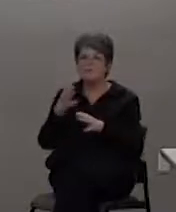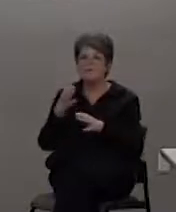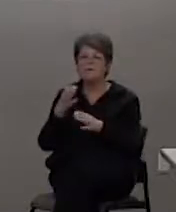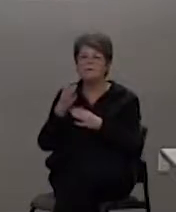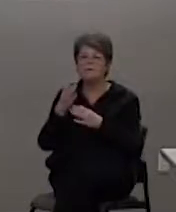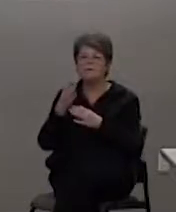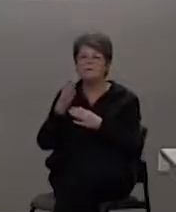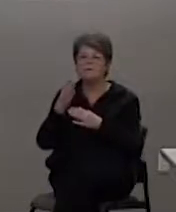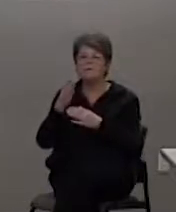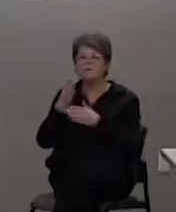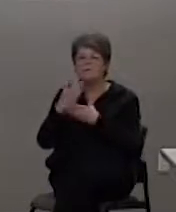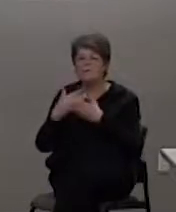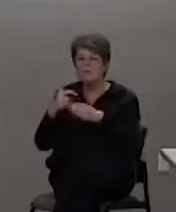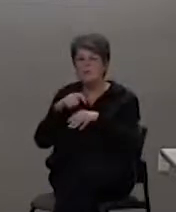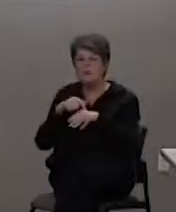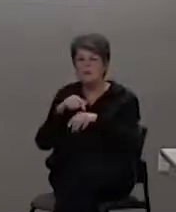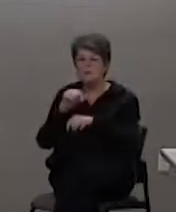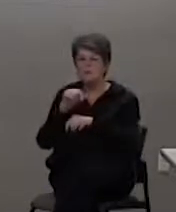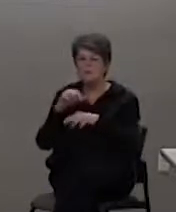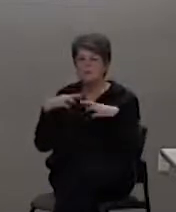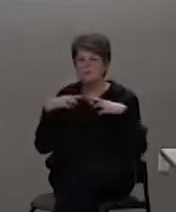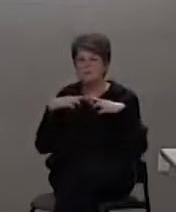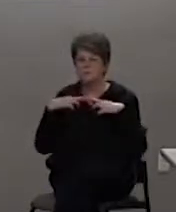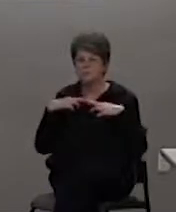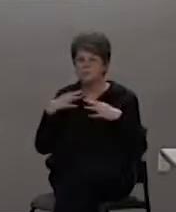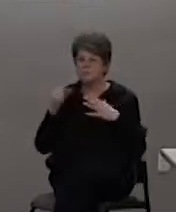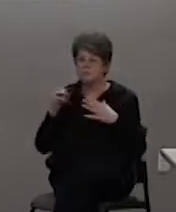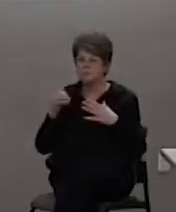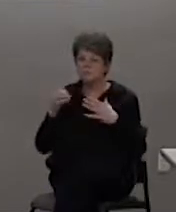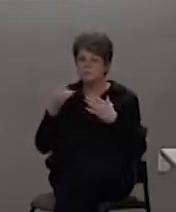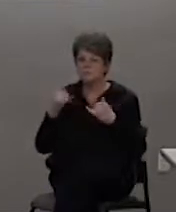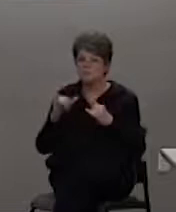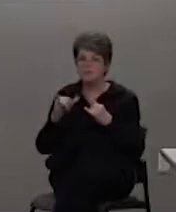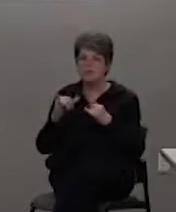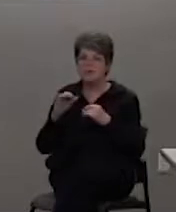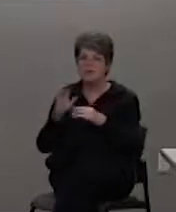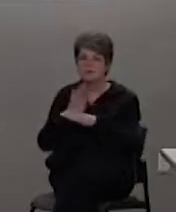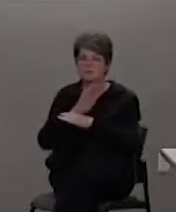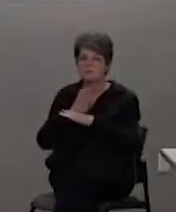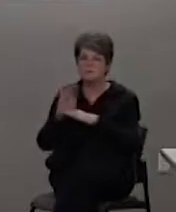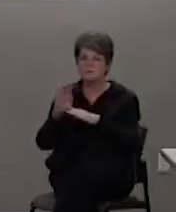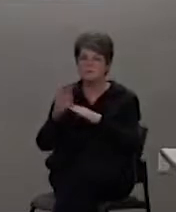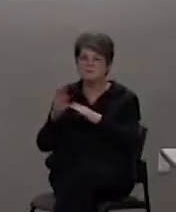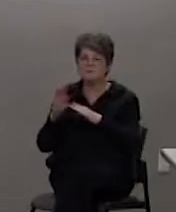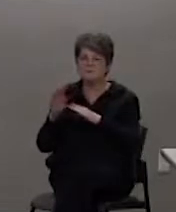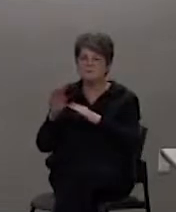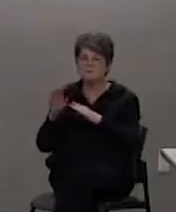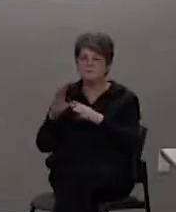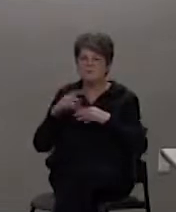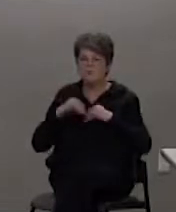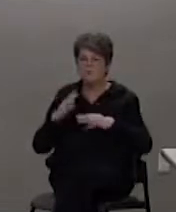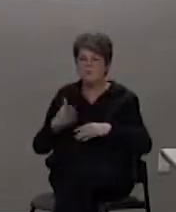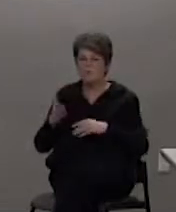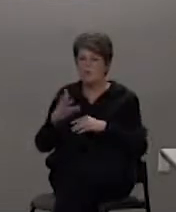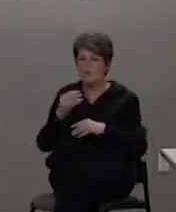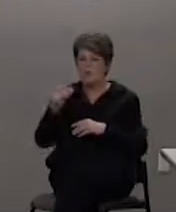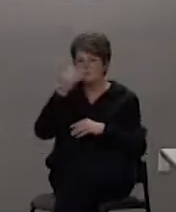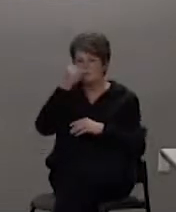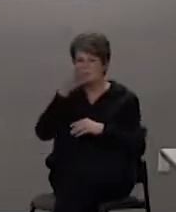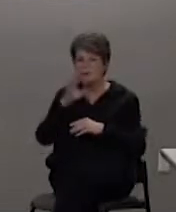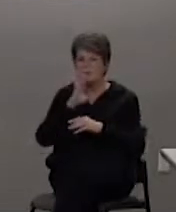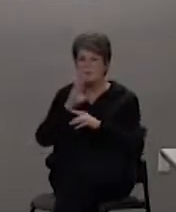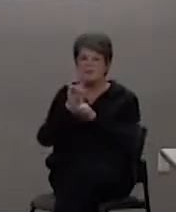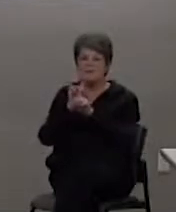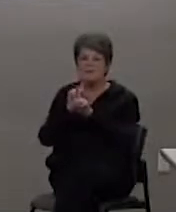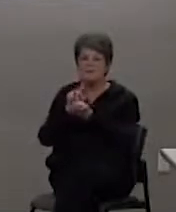semi-retire. And so there's an entrepreneurial business development strategy there. They also don't mind being mentors